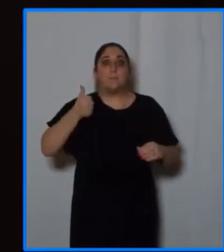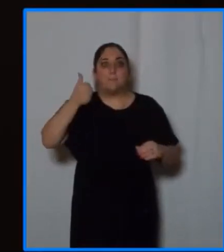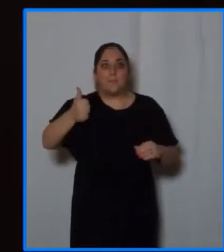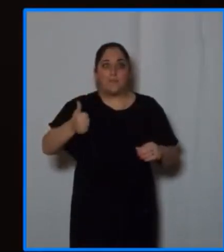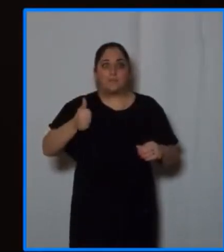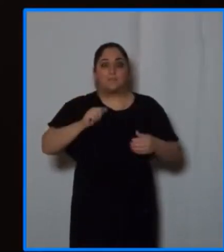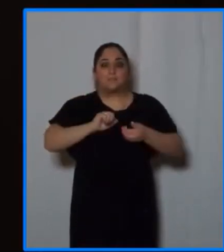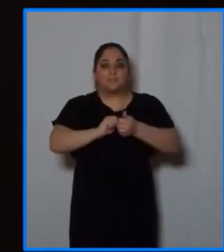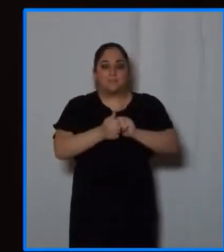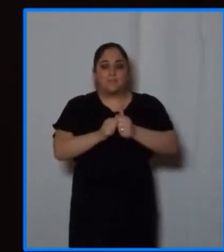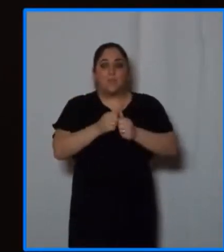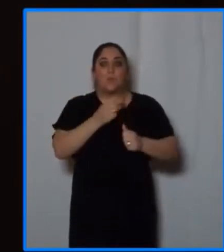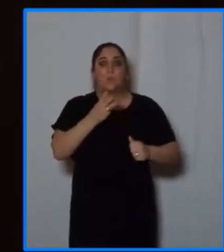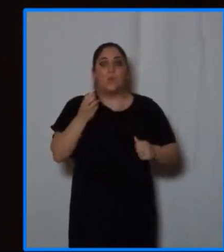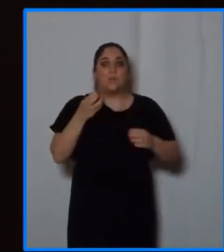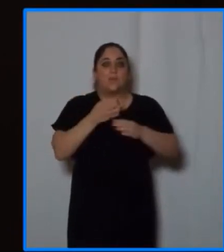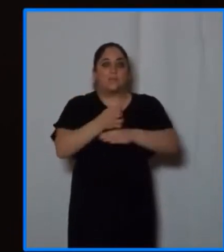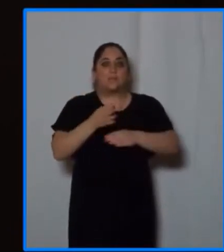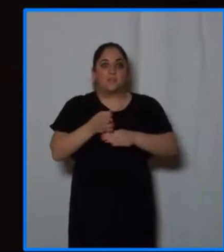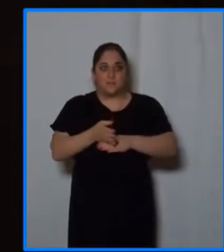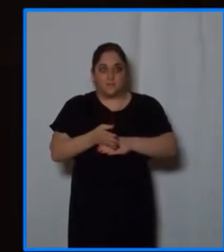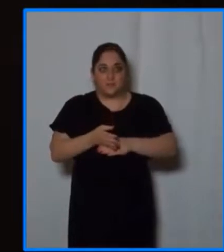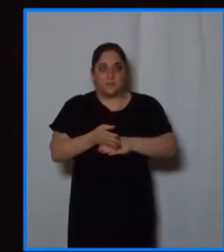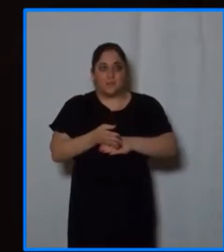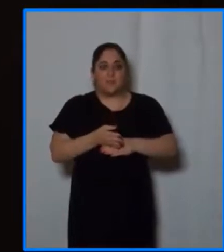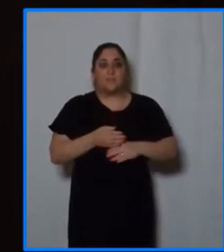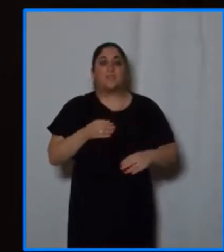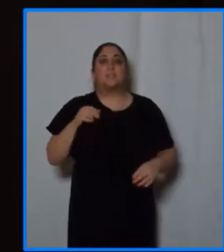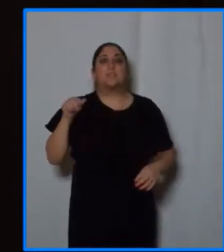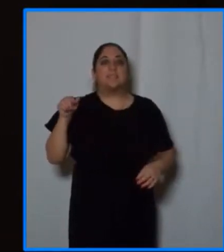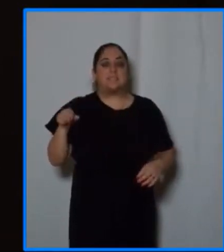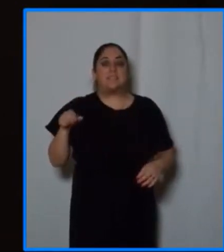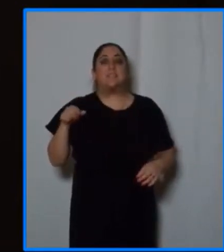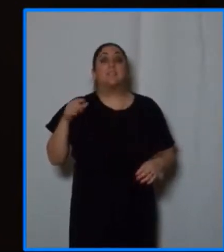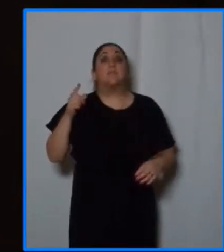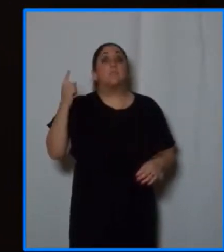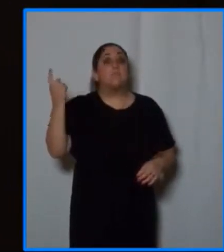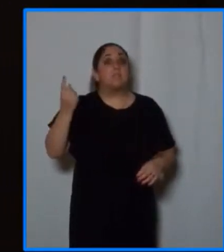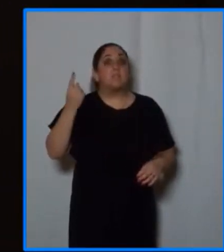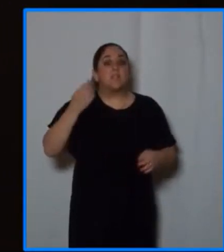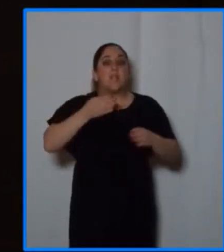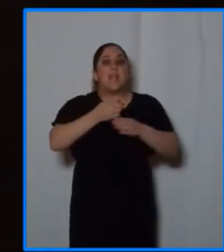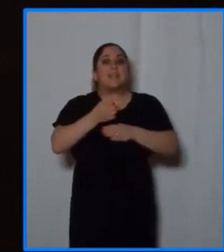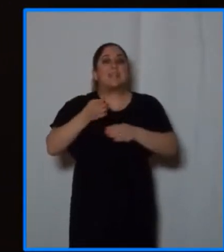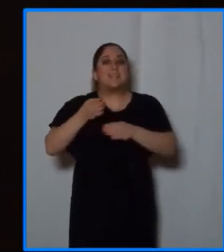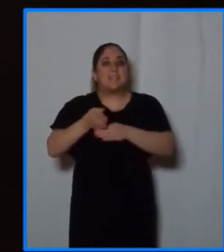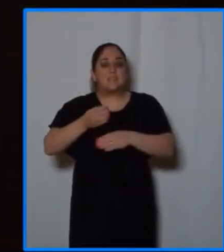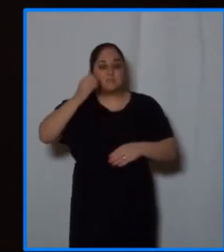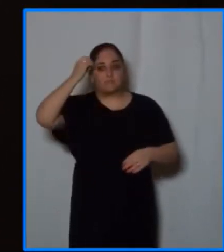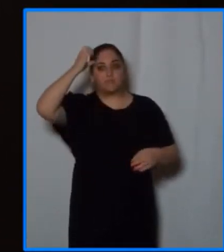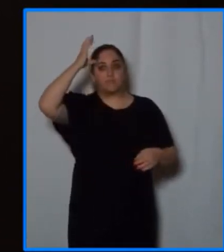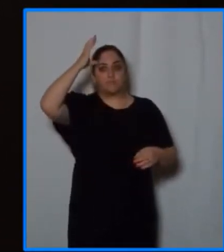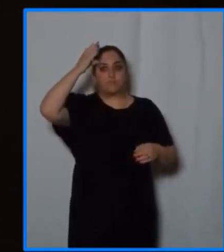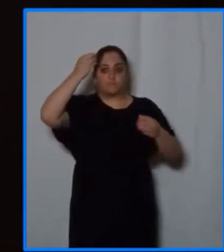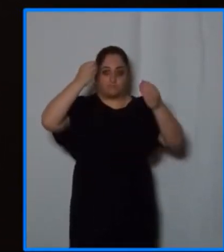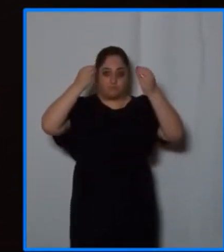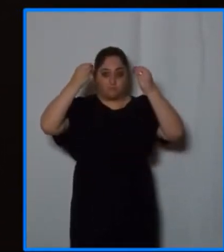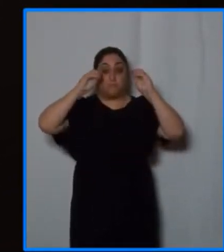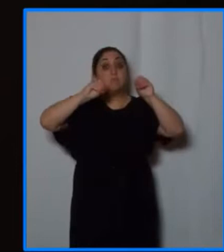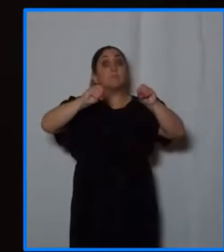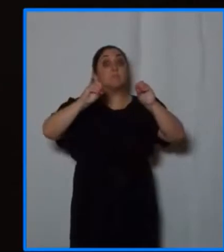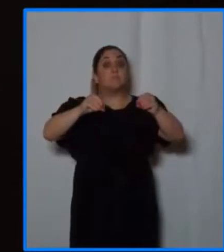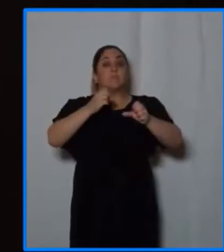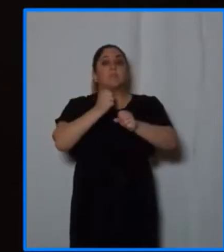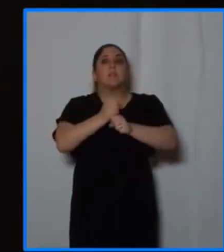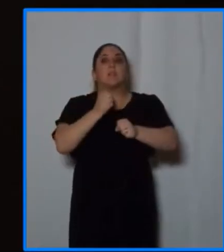web accessibility is concerned. Ms. Taagehøj is an accessibility product expert and trainer. She